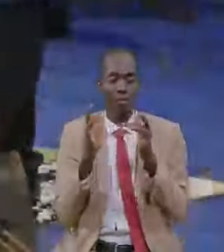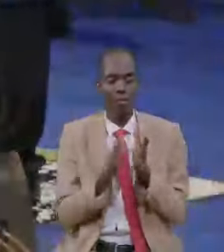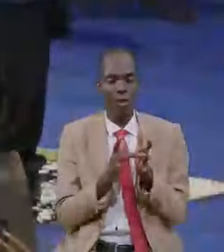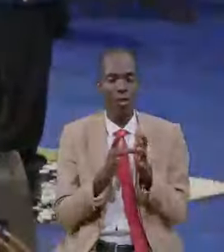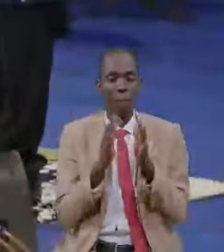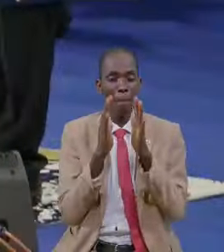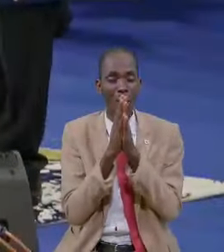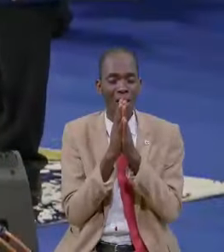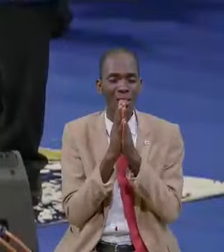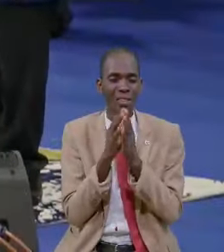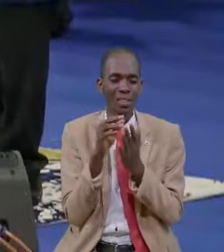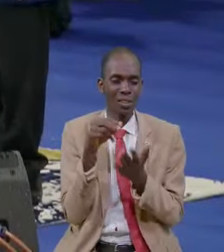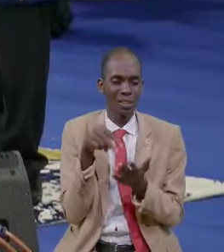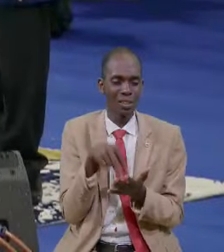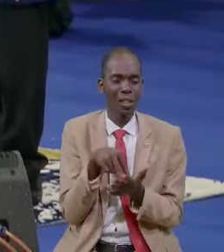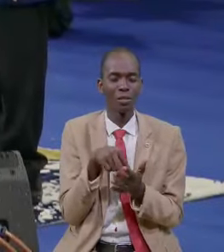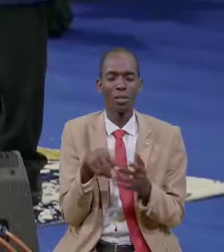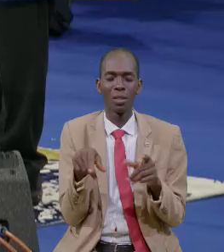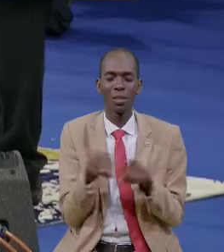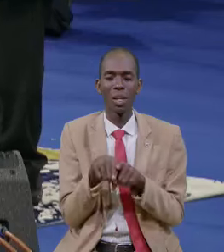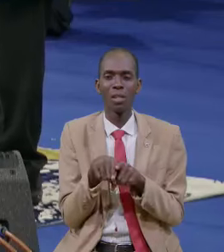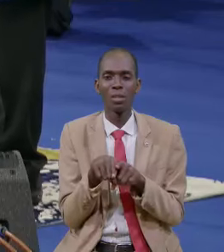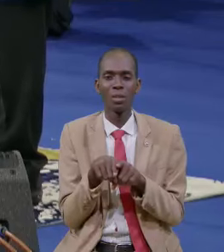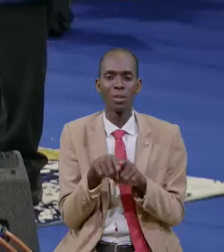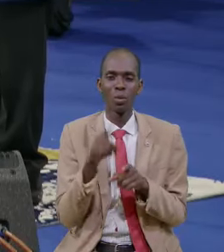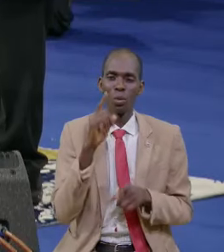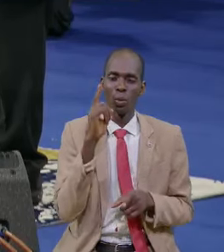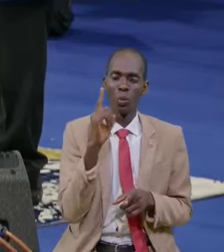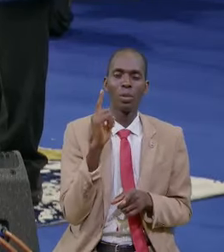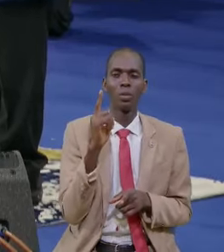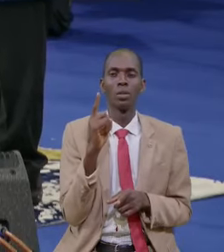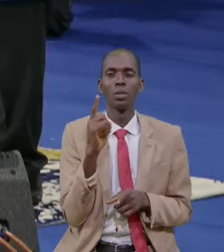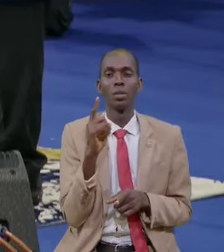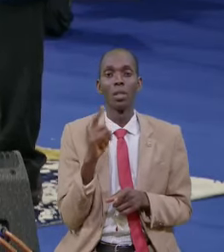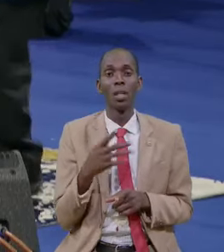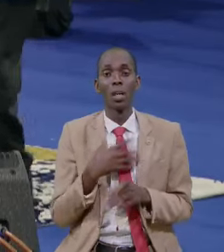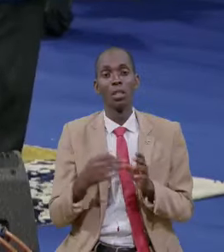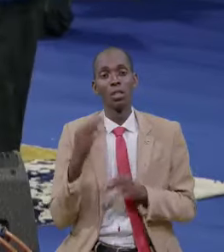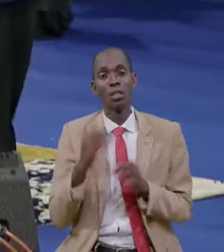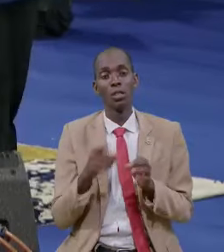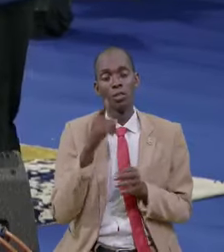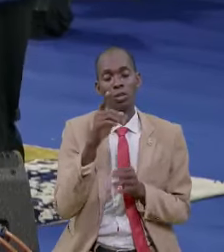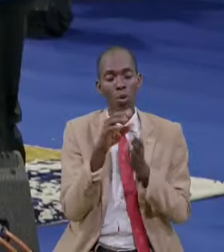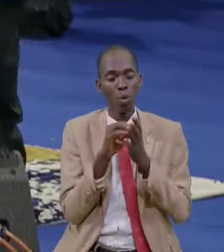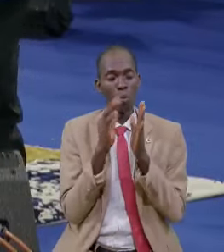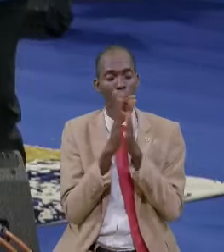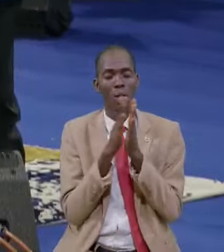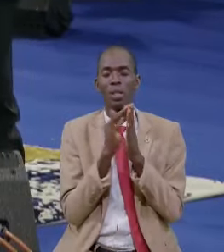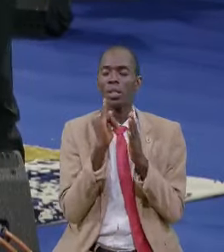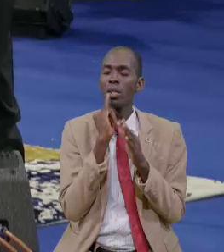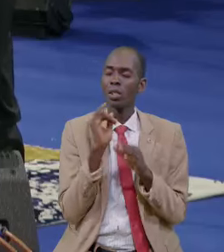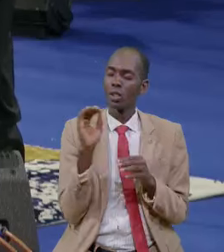stands like one. And your prayer, if you say your prayer is zero, put that